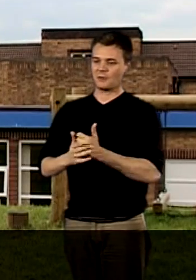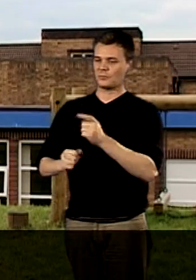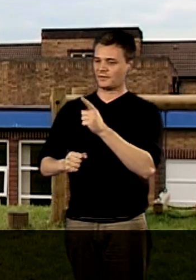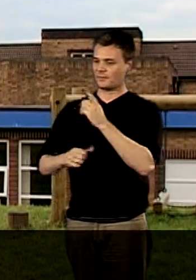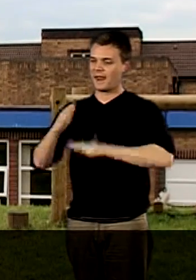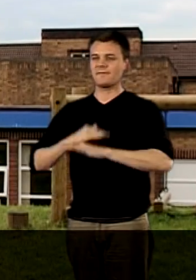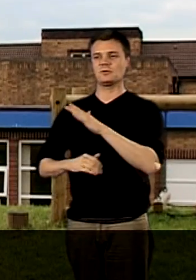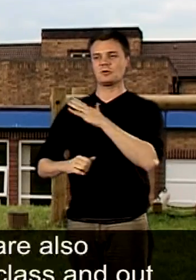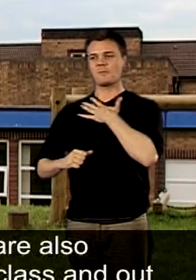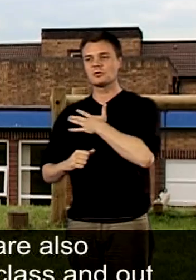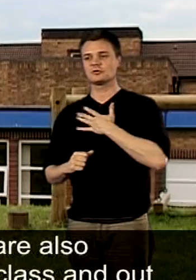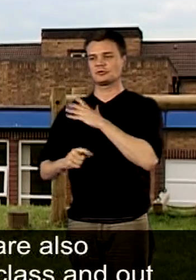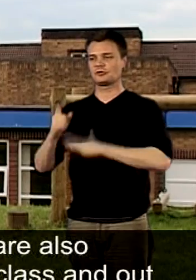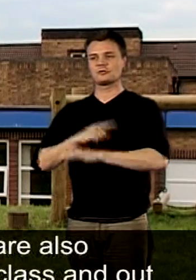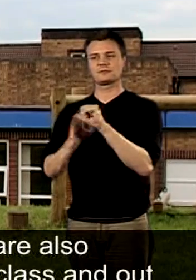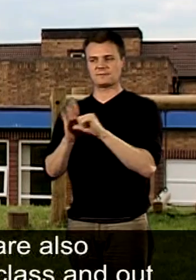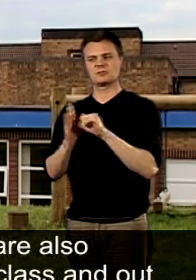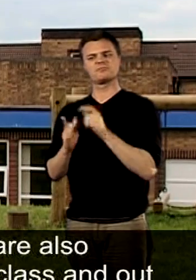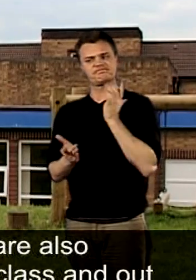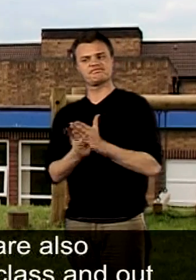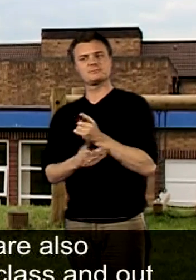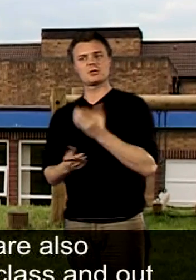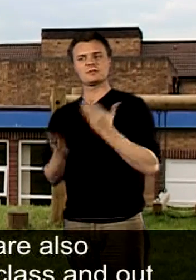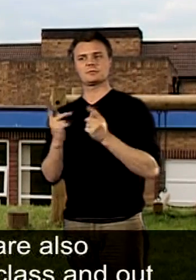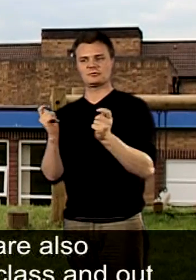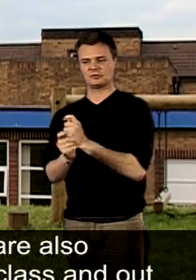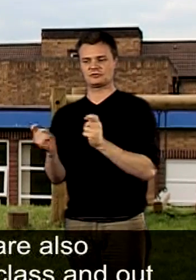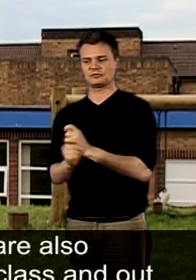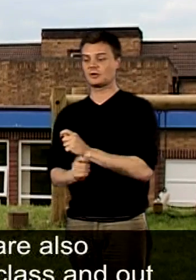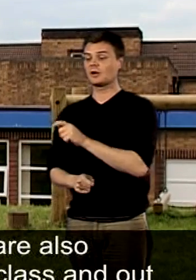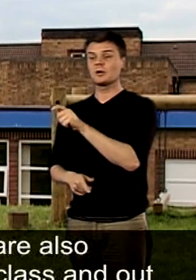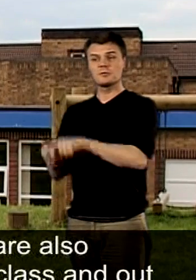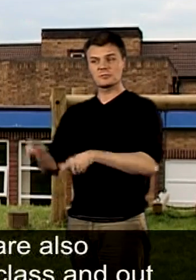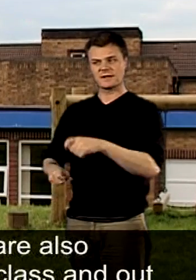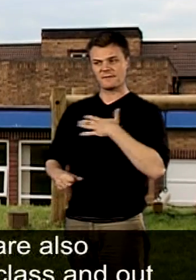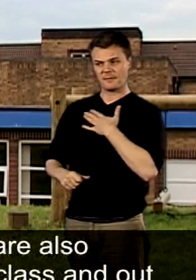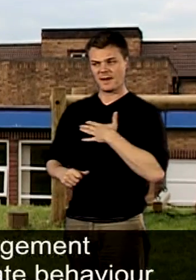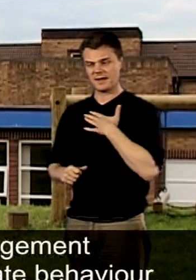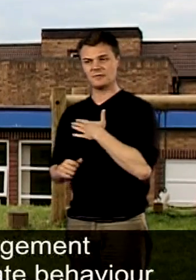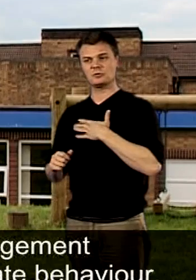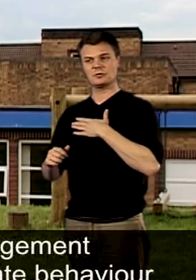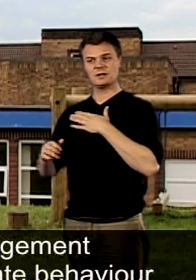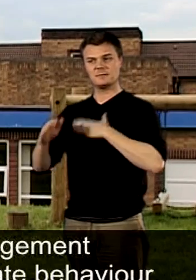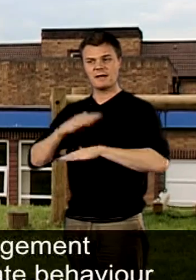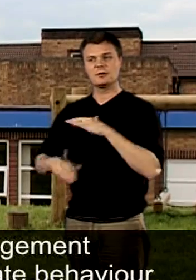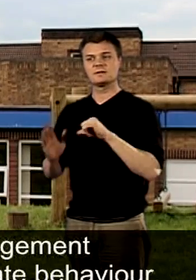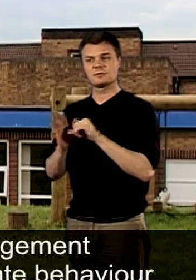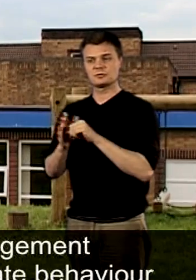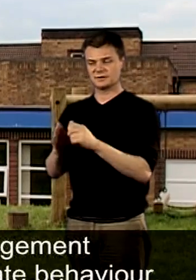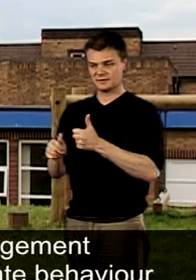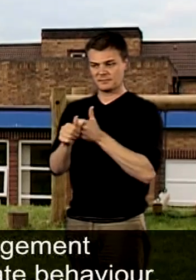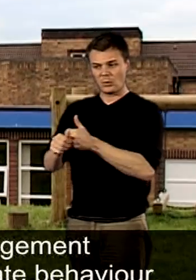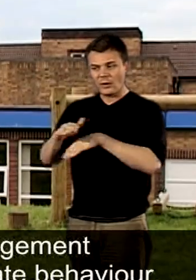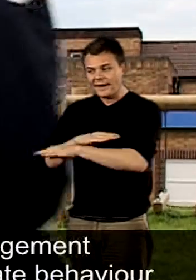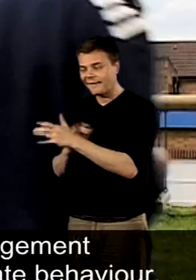adjustment. Pupils with behavioural difficulties are also supported with support workers in class and out when they need them,